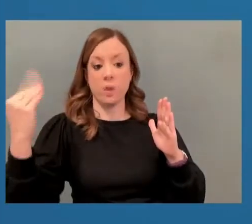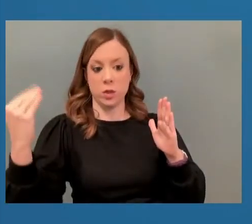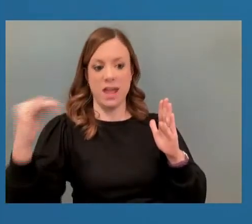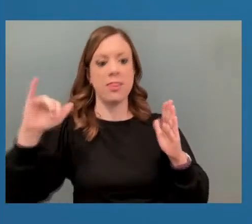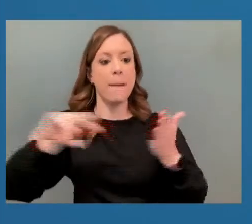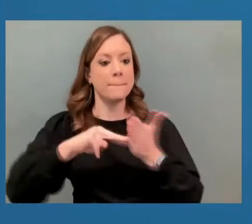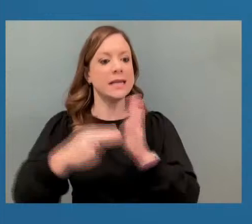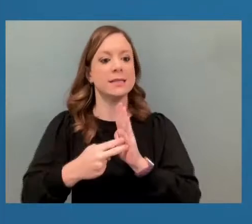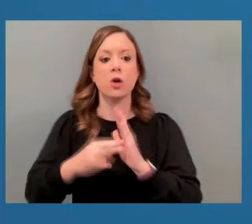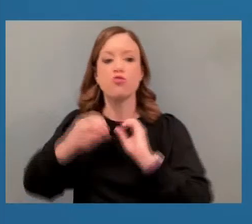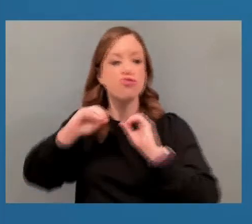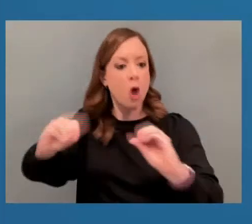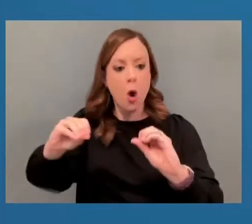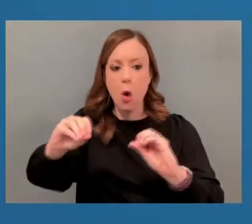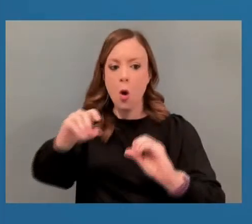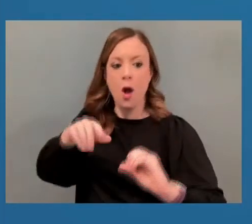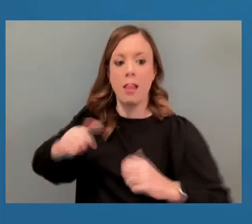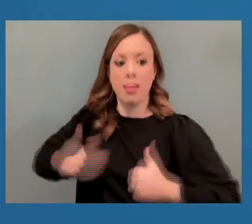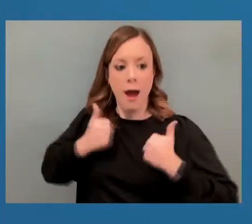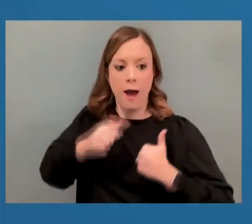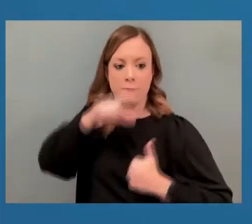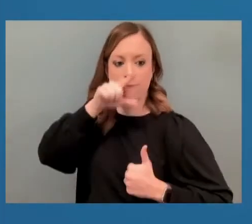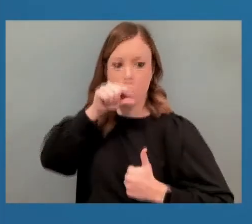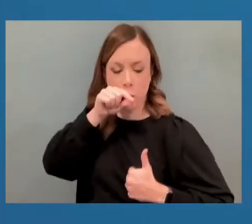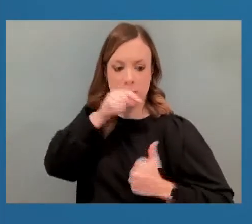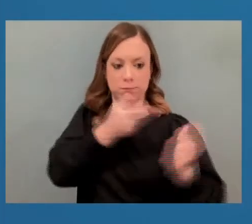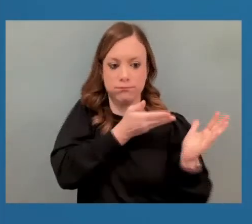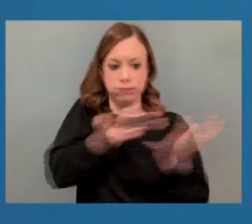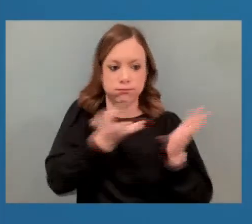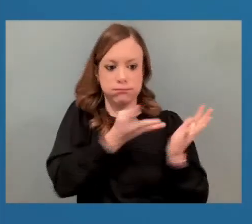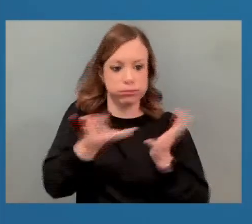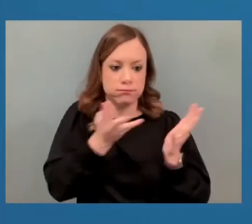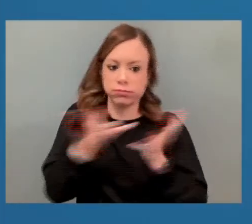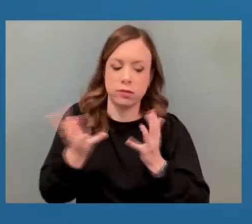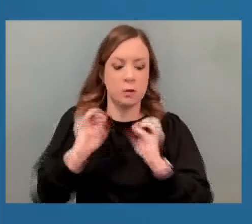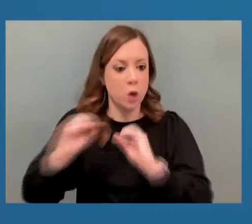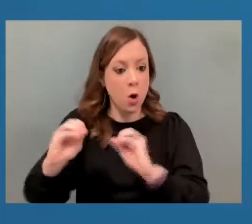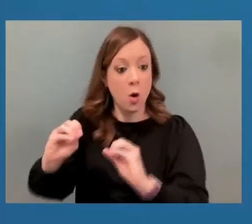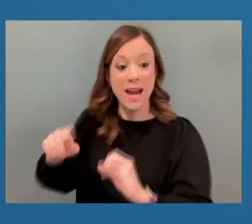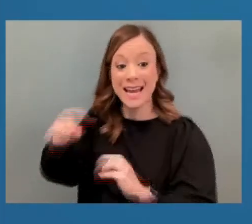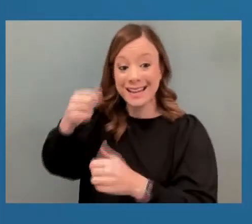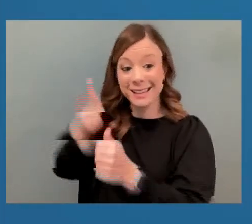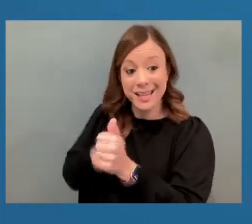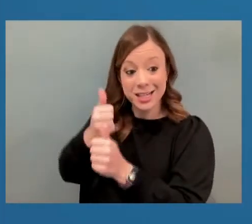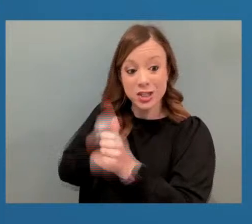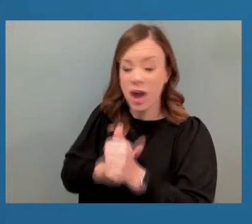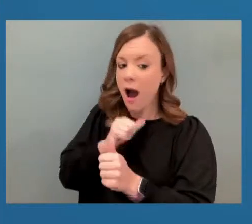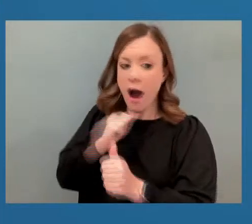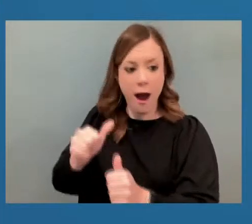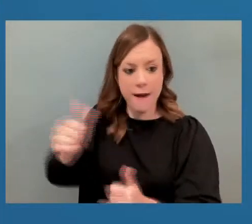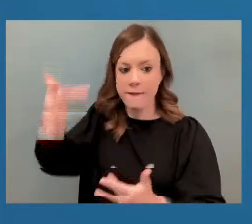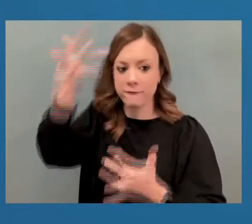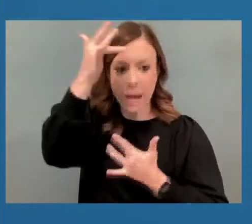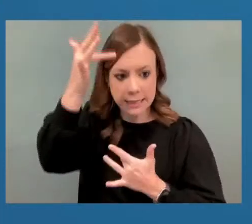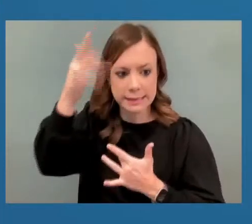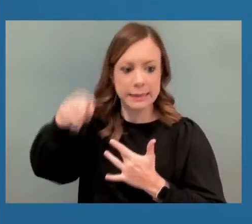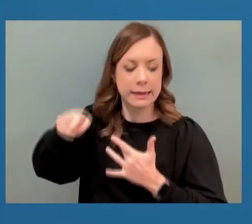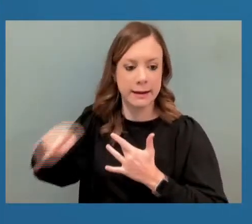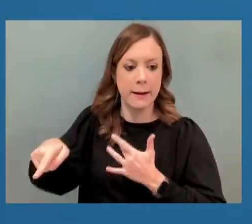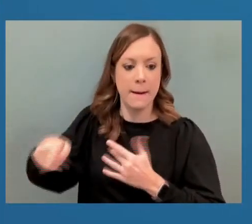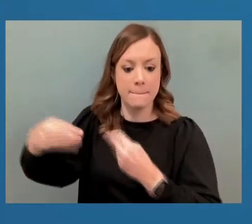those live bird markets. Each uninfected market must sell down all inventory, undergo thorough cleaning